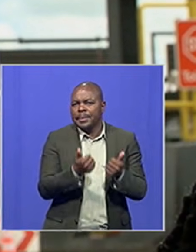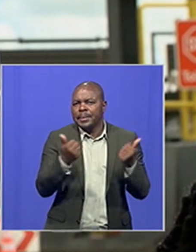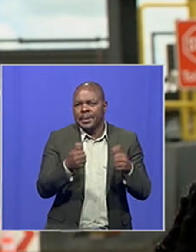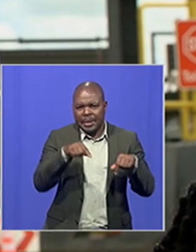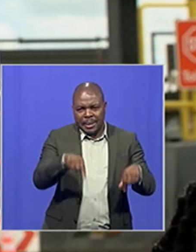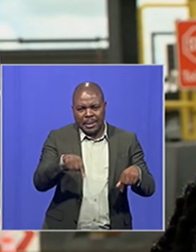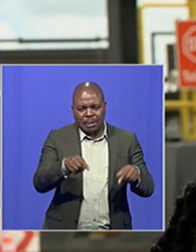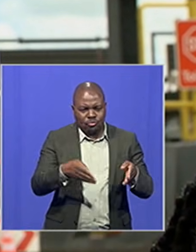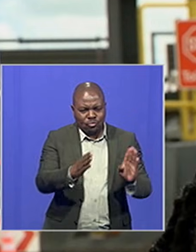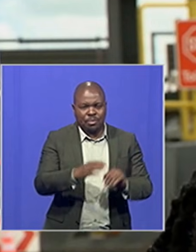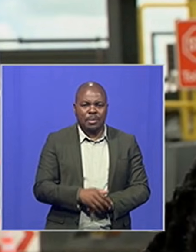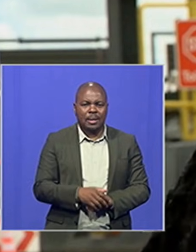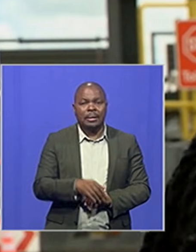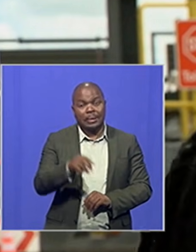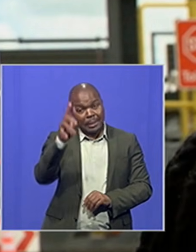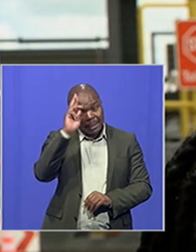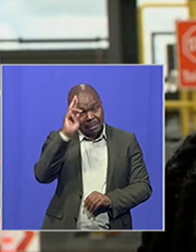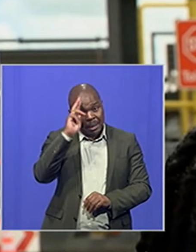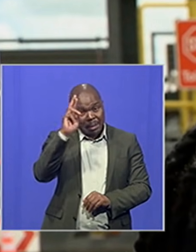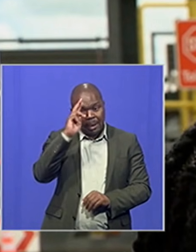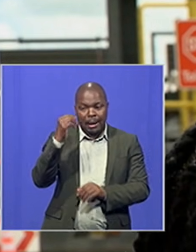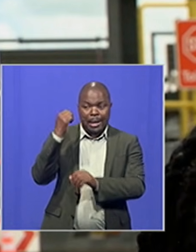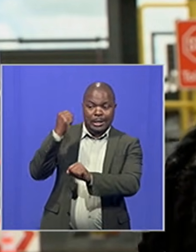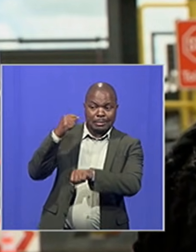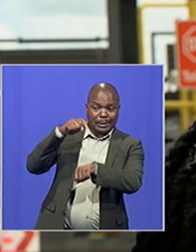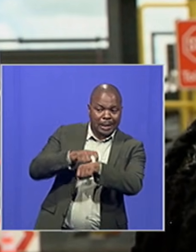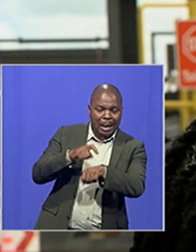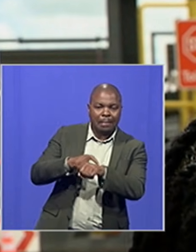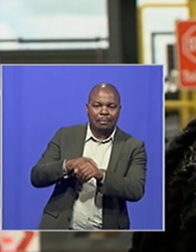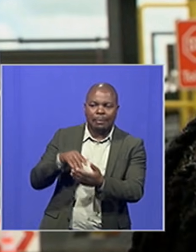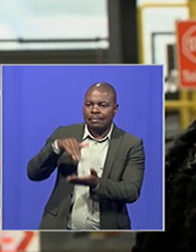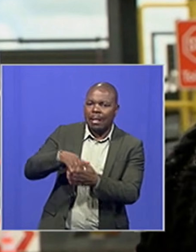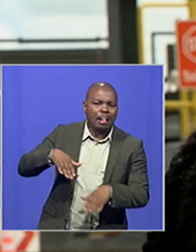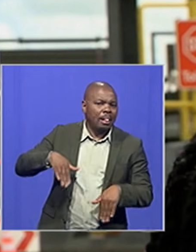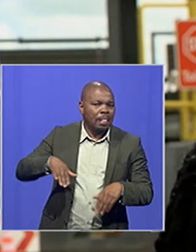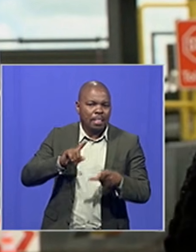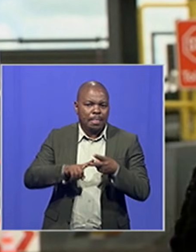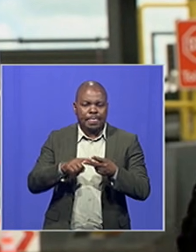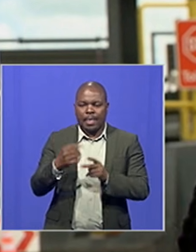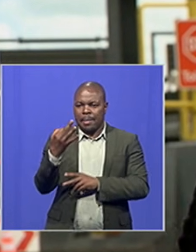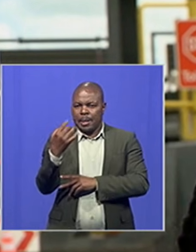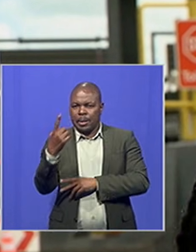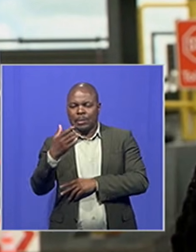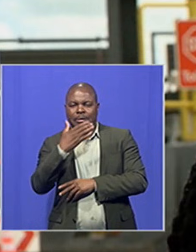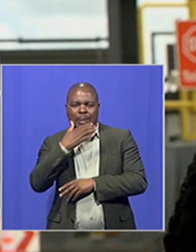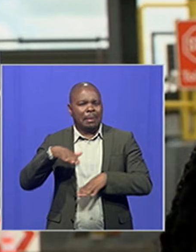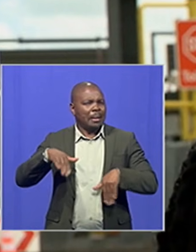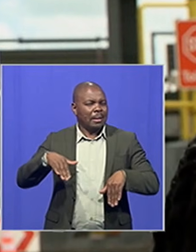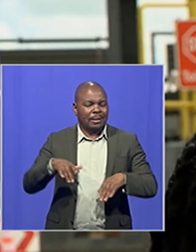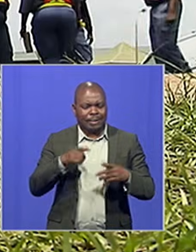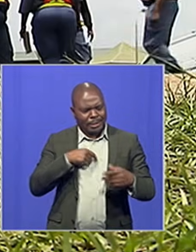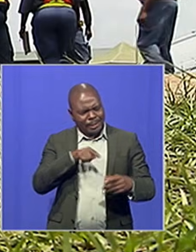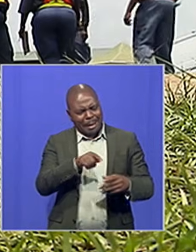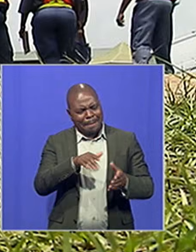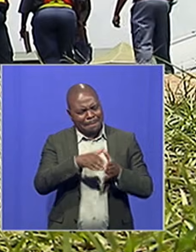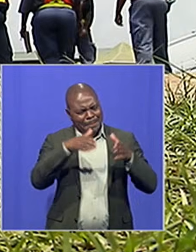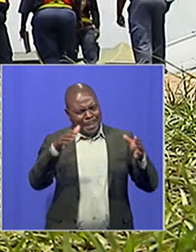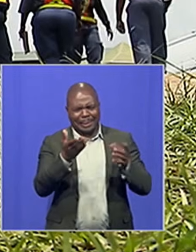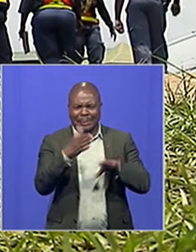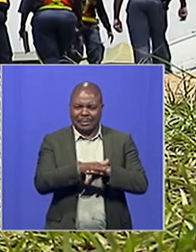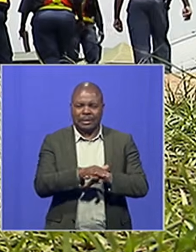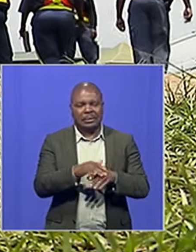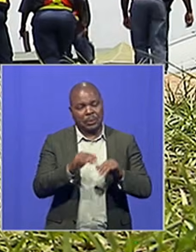And remember, we are still not yet into the Christmas days or your 31st of December. It's a worrisome number. Bangwe